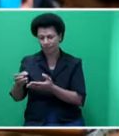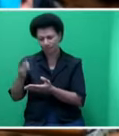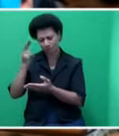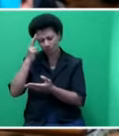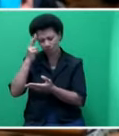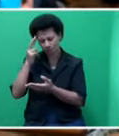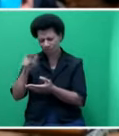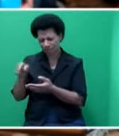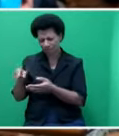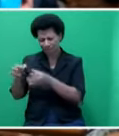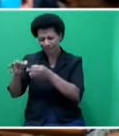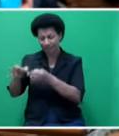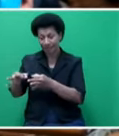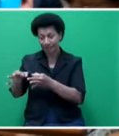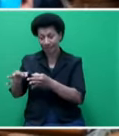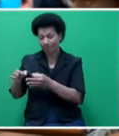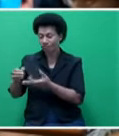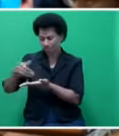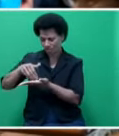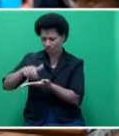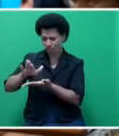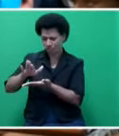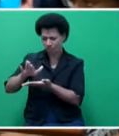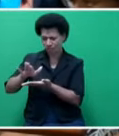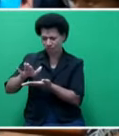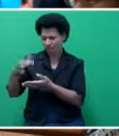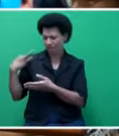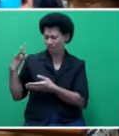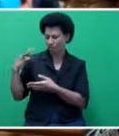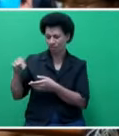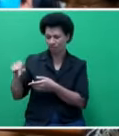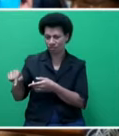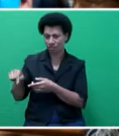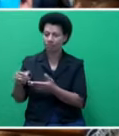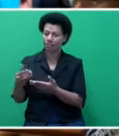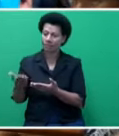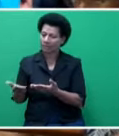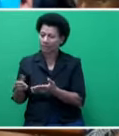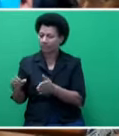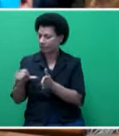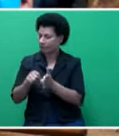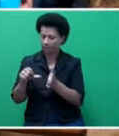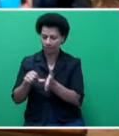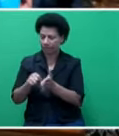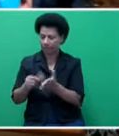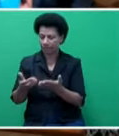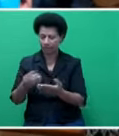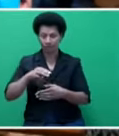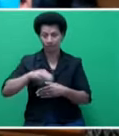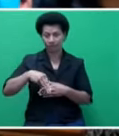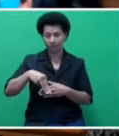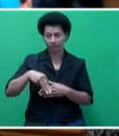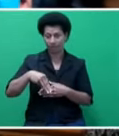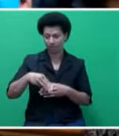going to make the decisions to actually approve the applications is also going to be quite restrictive and quite difficult for members to